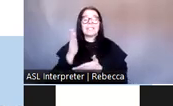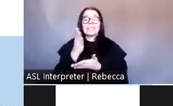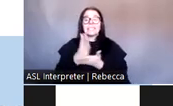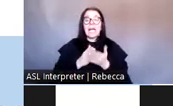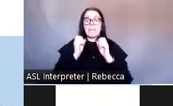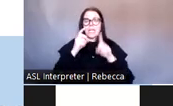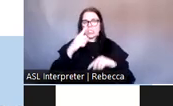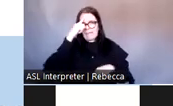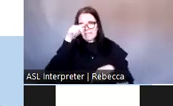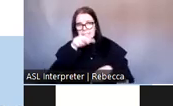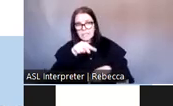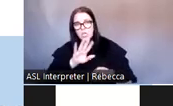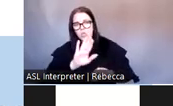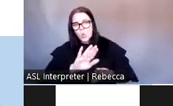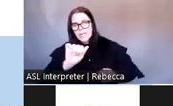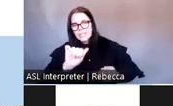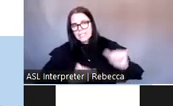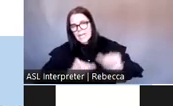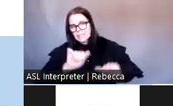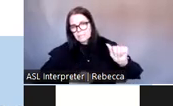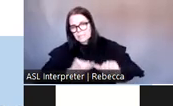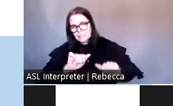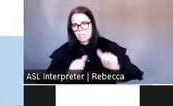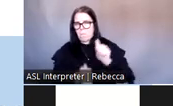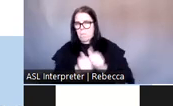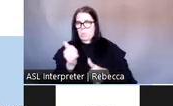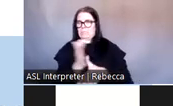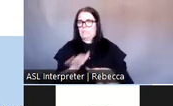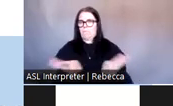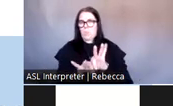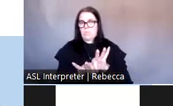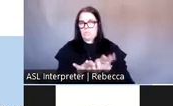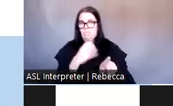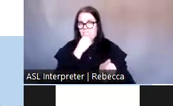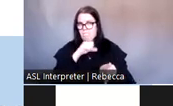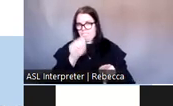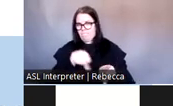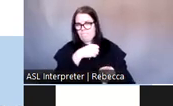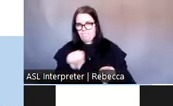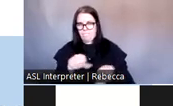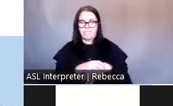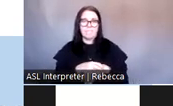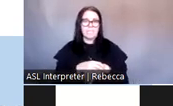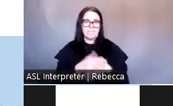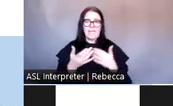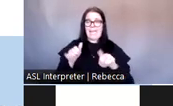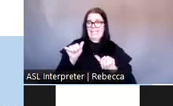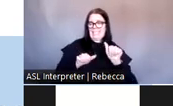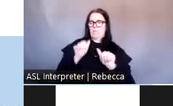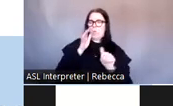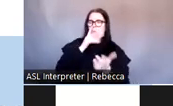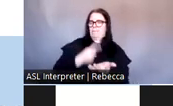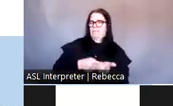the most important factor. We'll talk more about assessment later. How could we have an LBS pop-up PD and not talk about